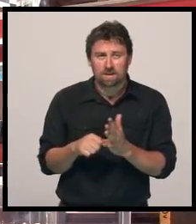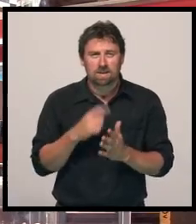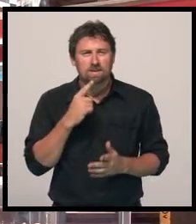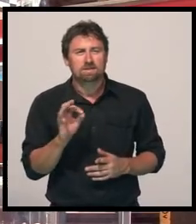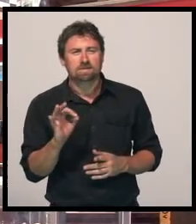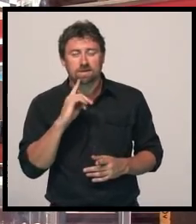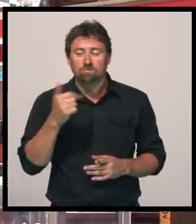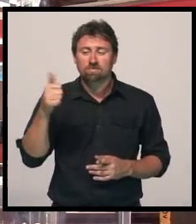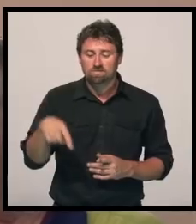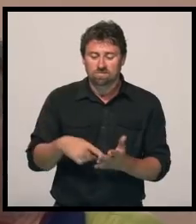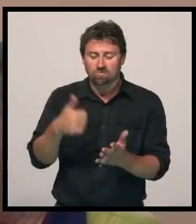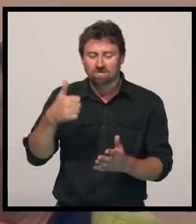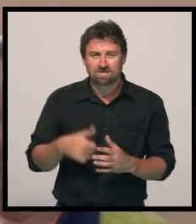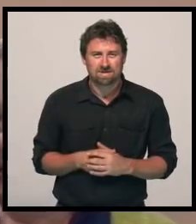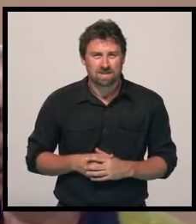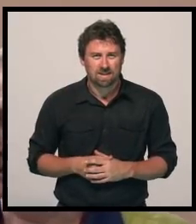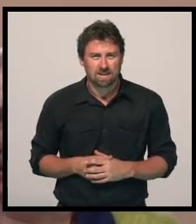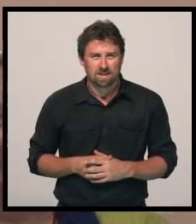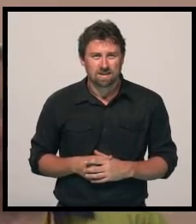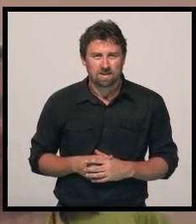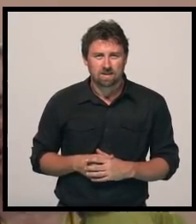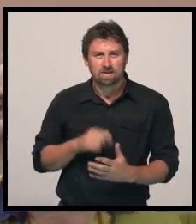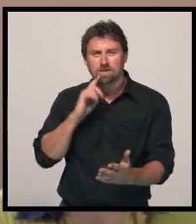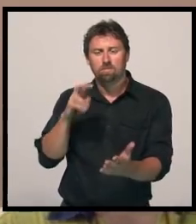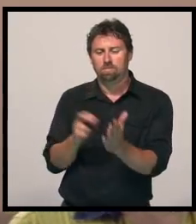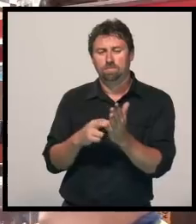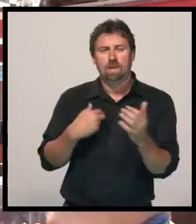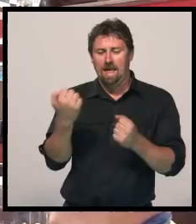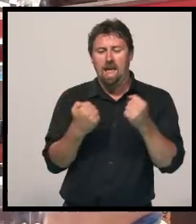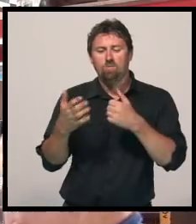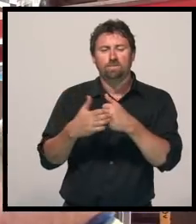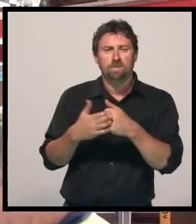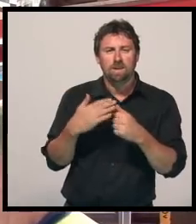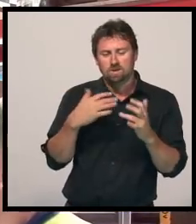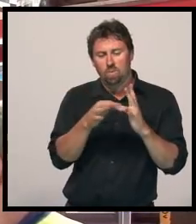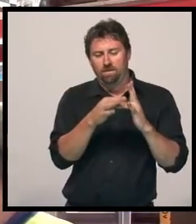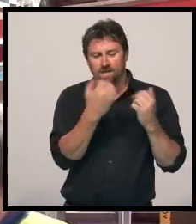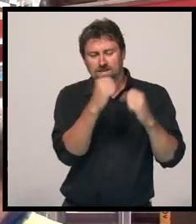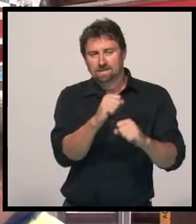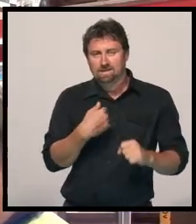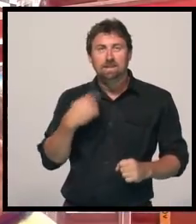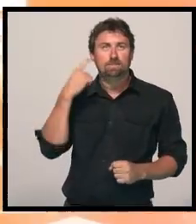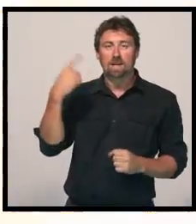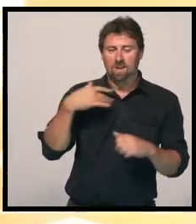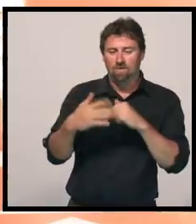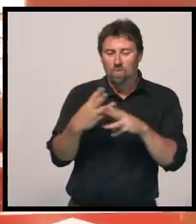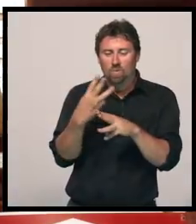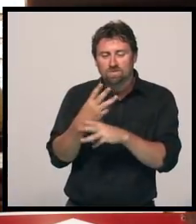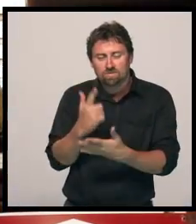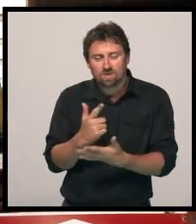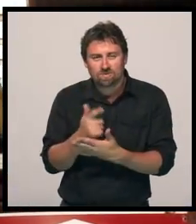no mate, that's pretty reasonable. Can you put it down as car repairs so I don't let me miss it, know how much I'm spending? Actually, okay. We get that a lot, you know.